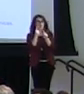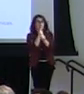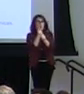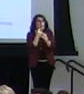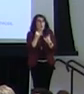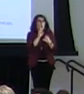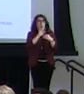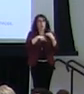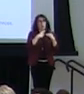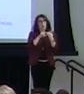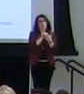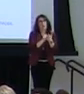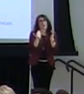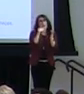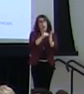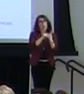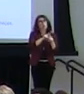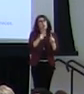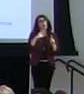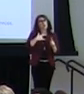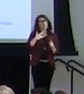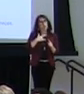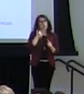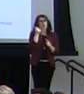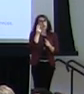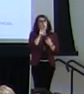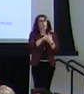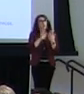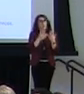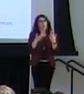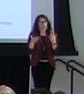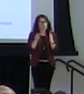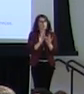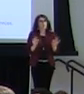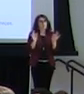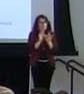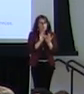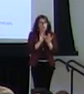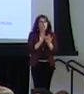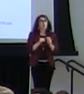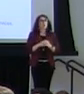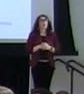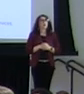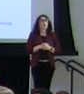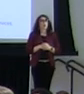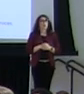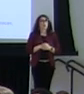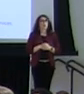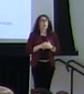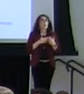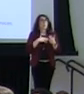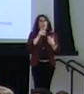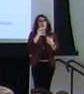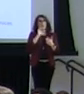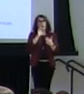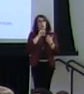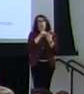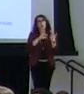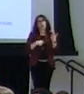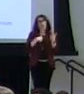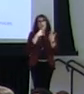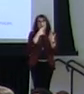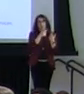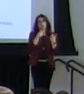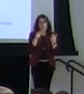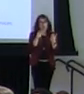again. I think that there are a couple of things. I think that, and I say this to my doctoral students all the time. They're sitting here, so